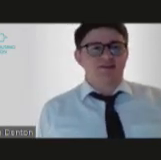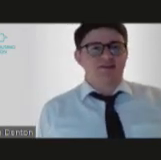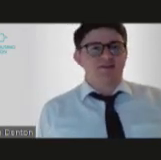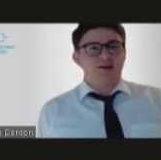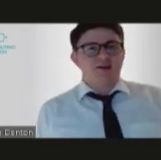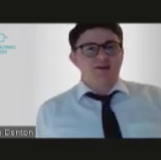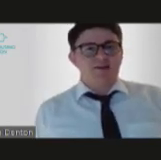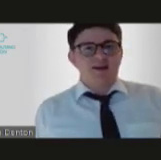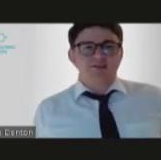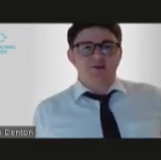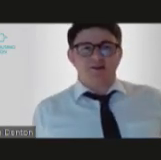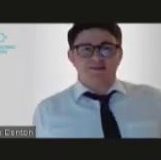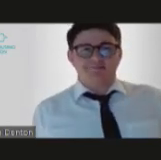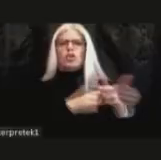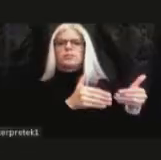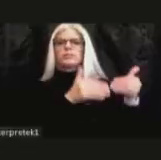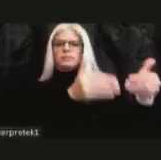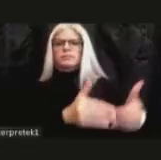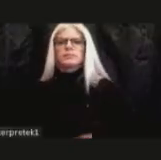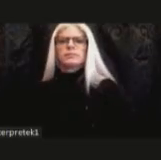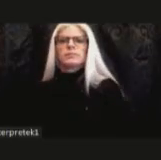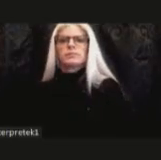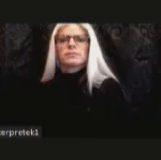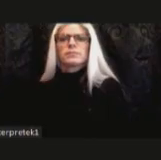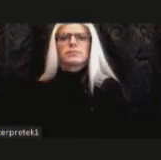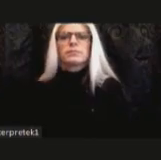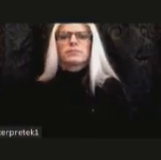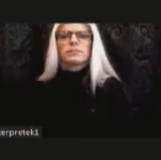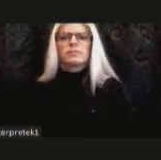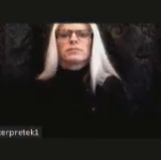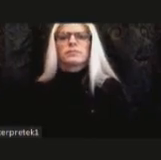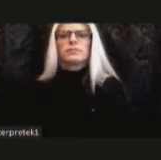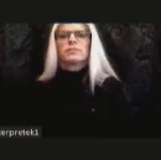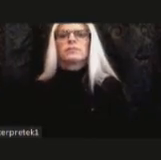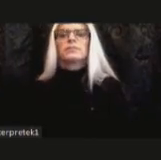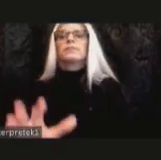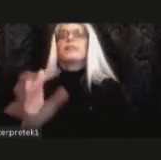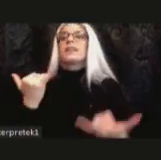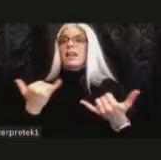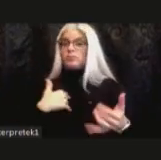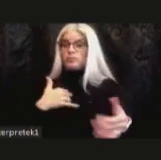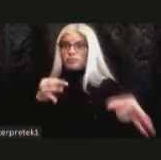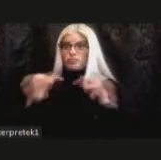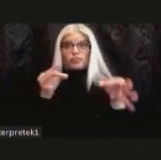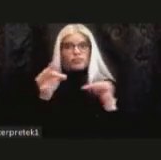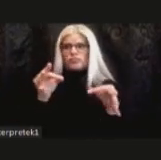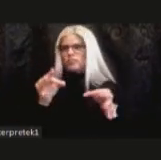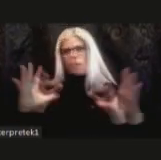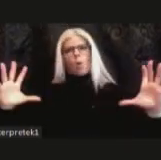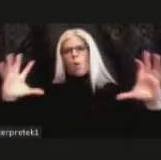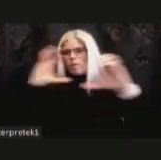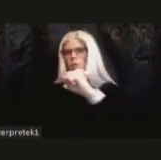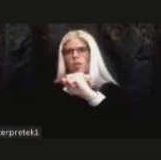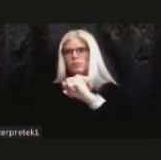slide here. Yeah, so today's presentation, kind of doing a broad overview, and hopefully we'll have some time for comments and questions at the